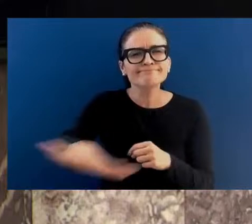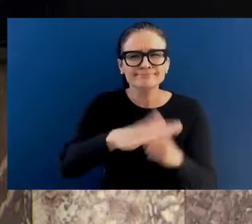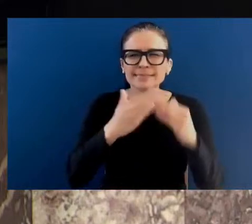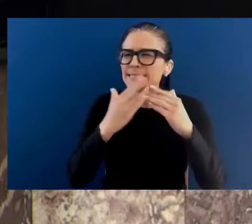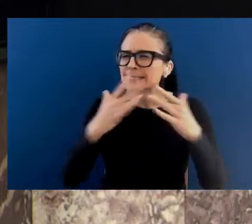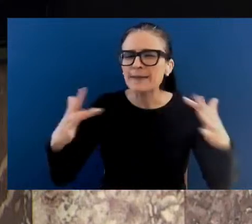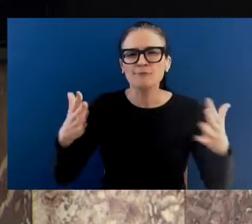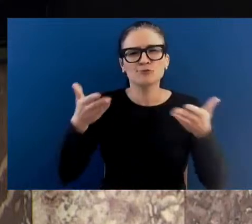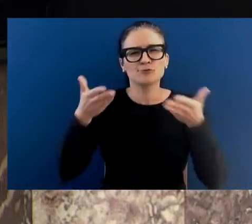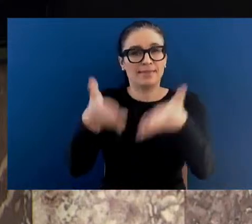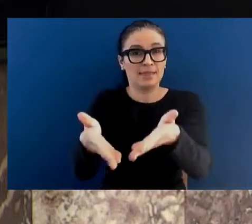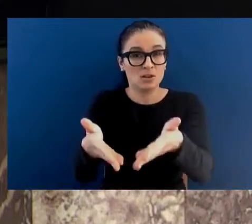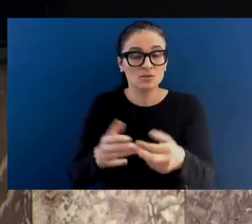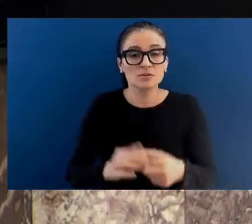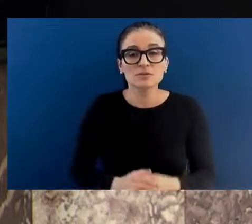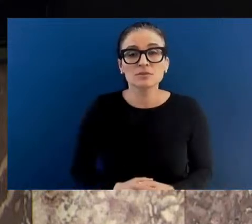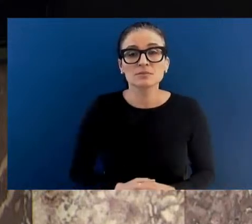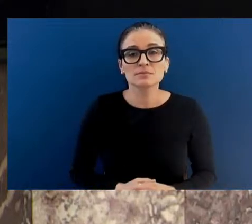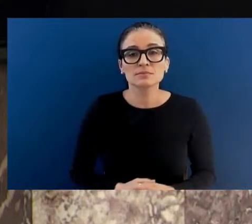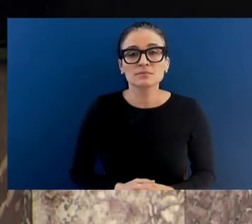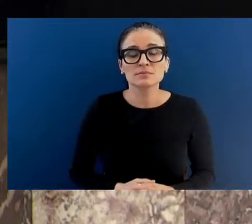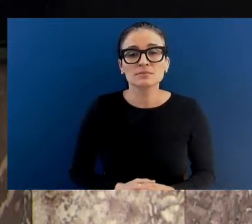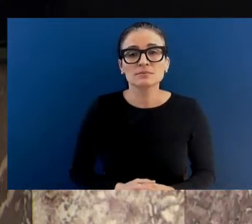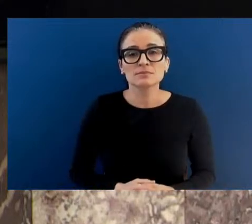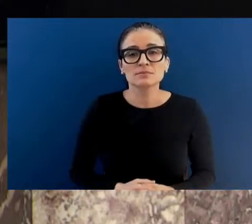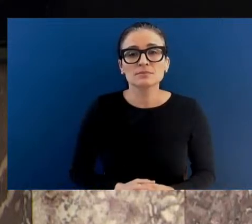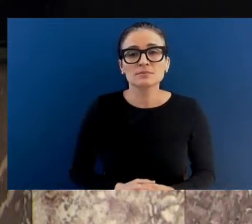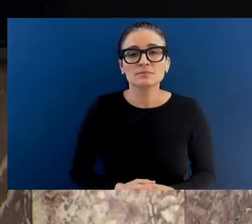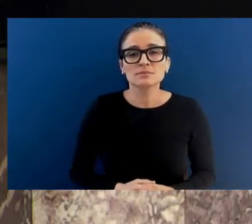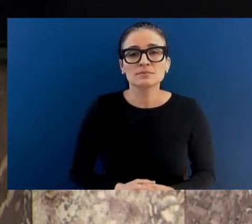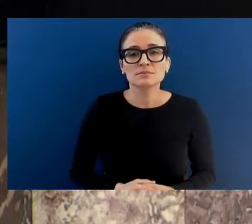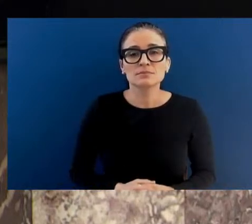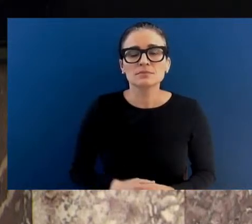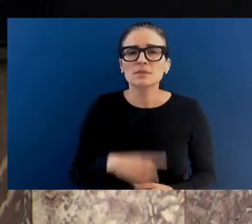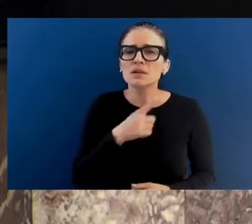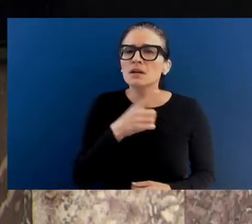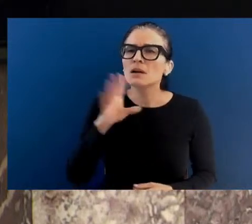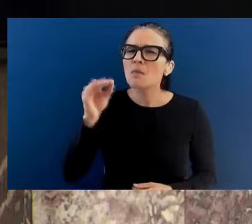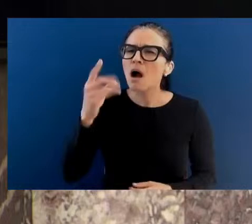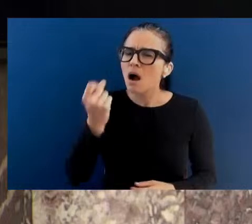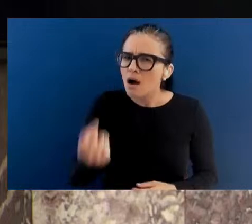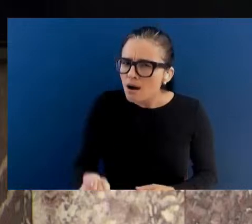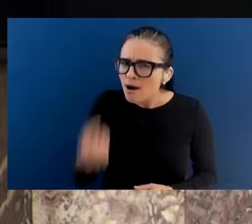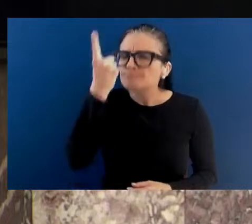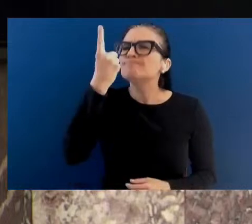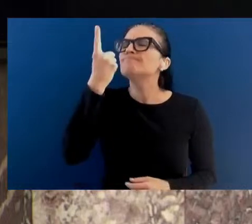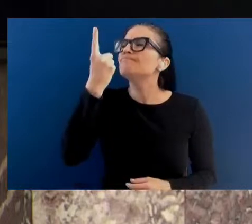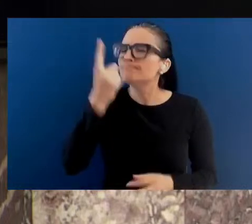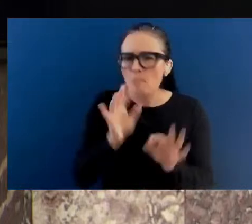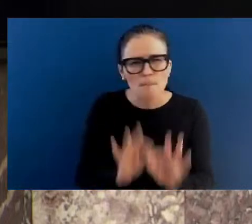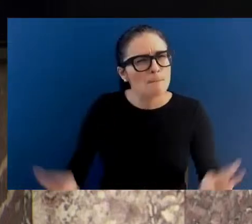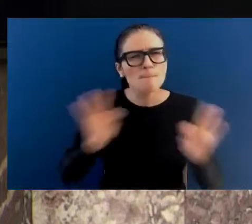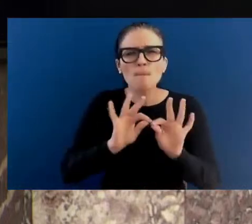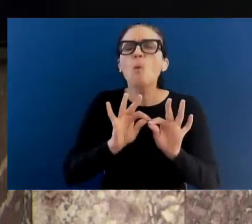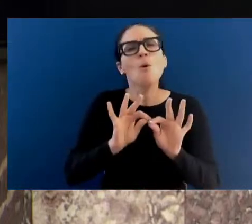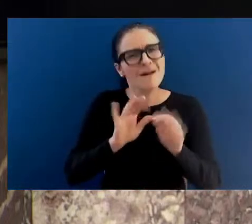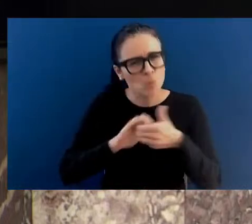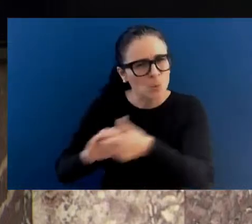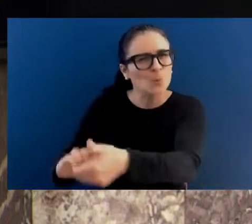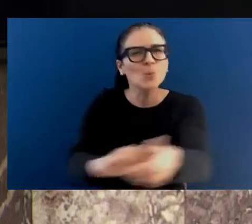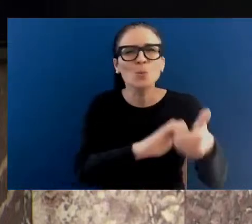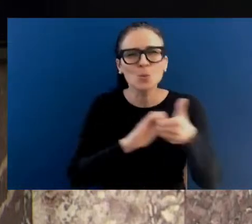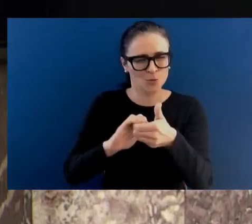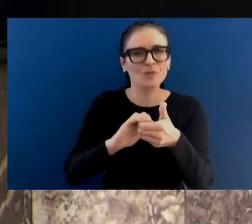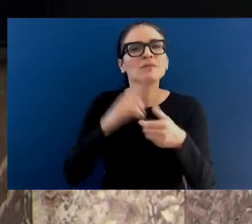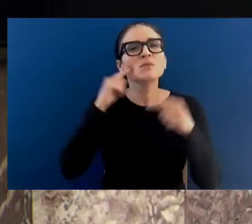understood the value of bringing community together, and that's one many people remember in his time as mayor. His efforts have been instrumental